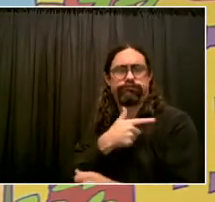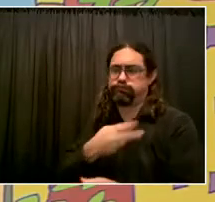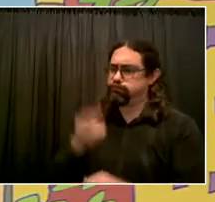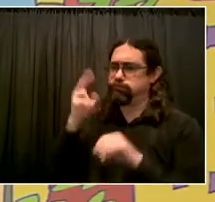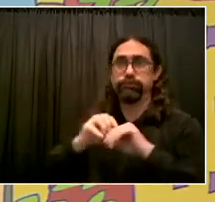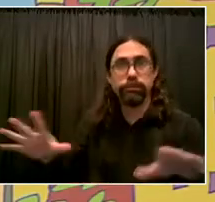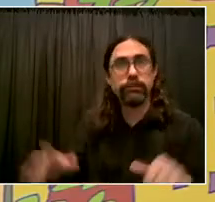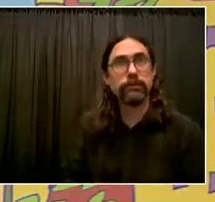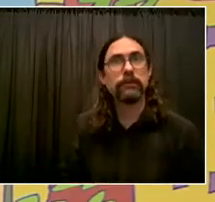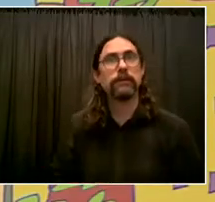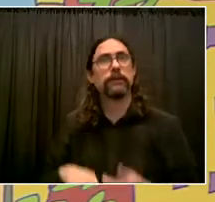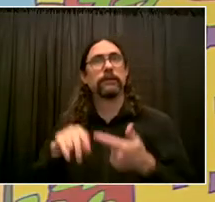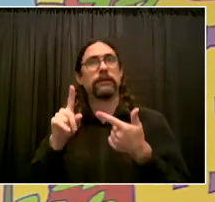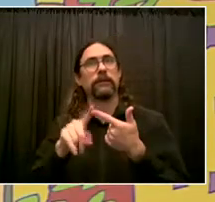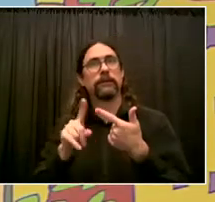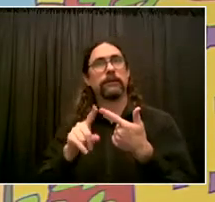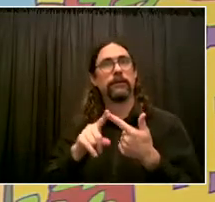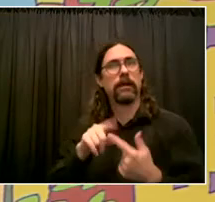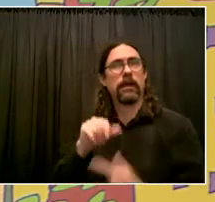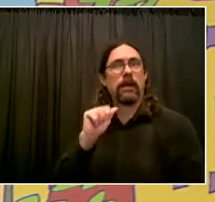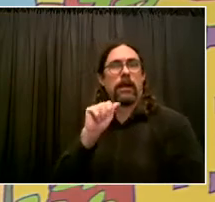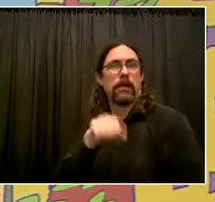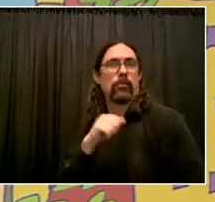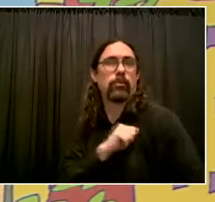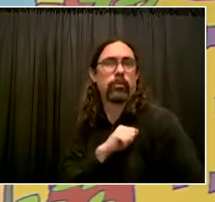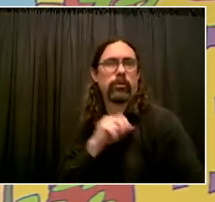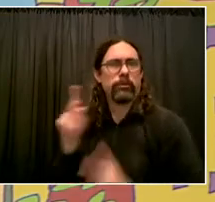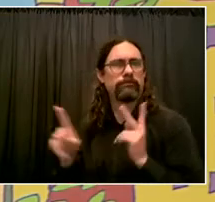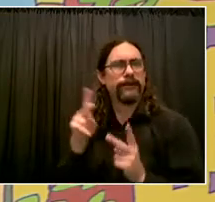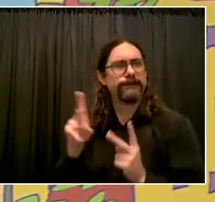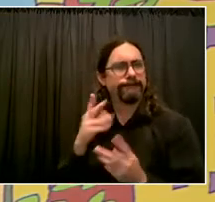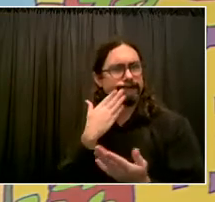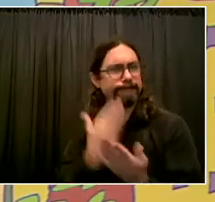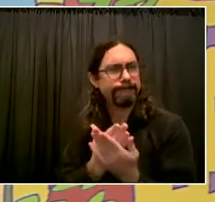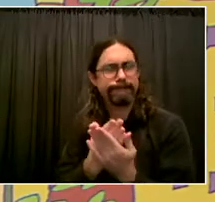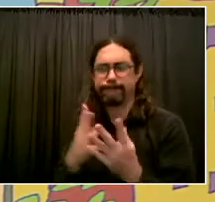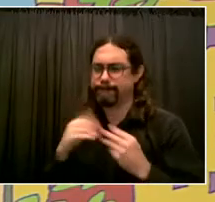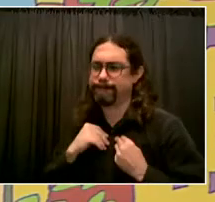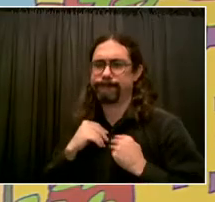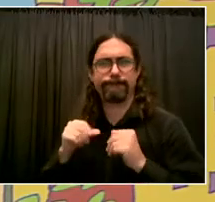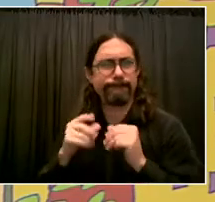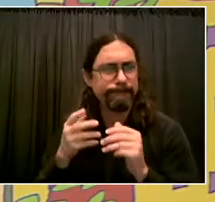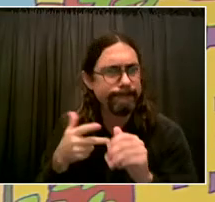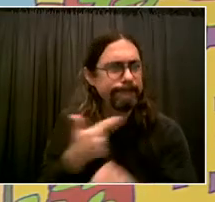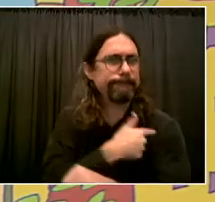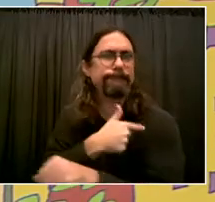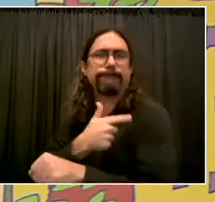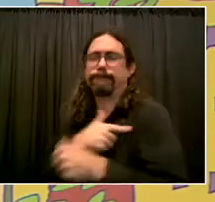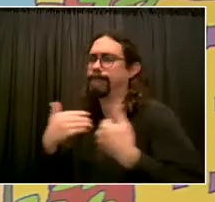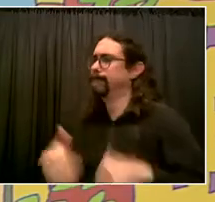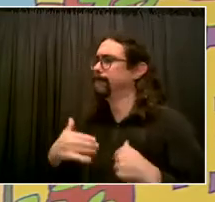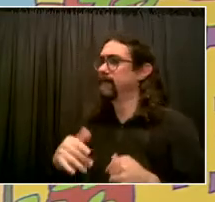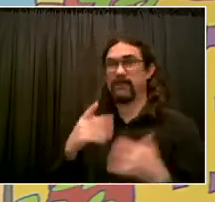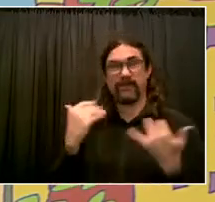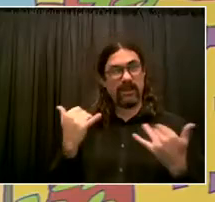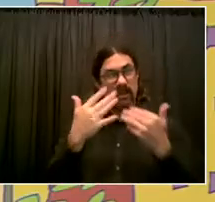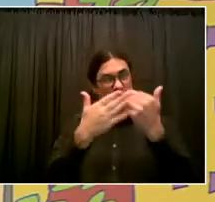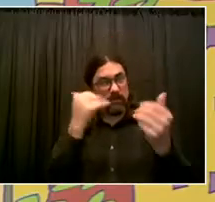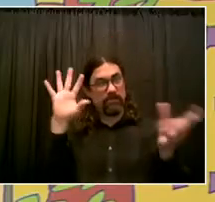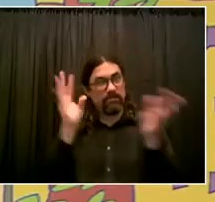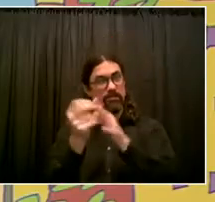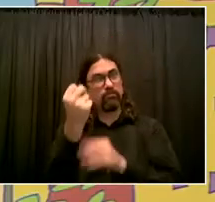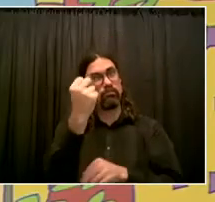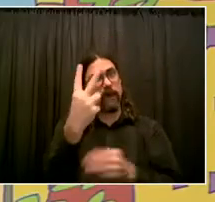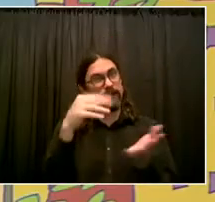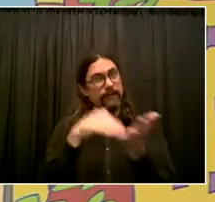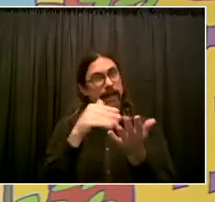doses administered, which is literally almost impossible to imagine. 12 million separate times. A New Yorker put out their arm, and one of